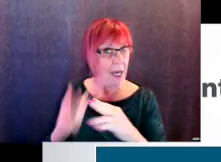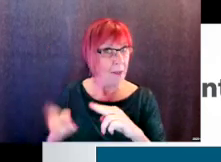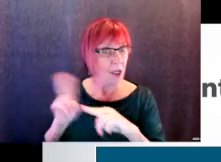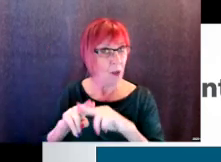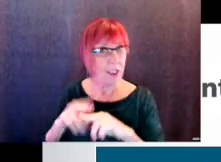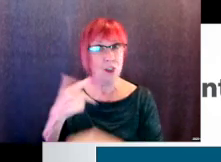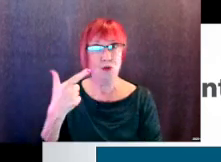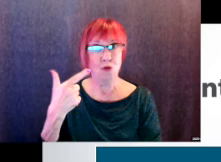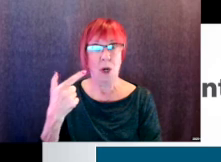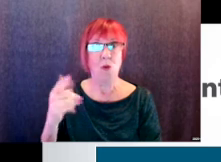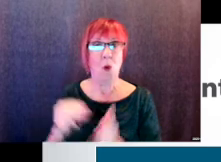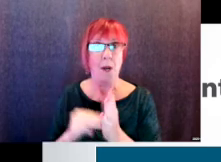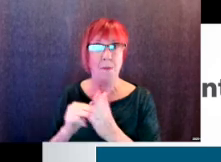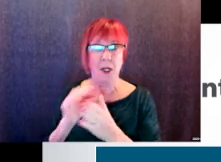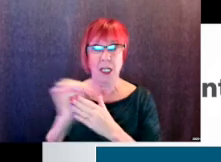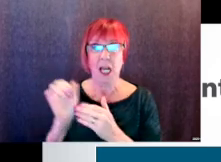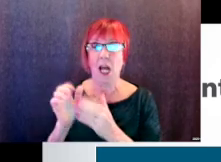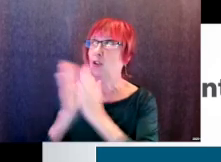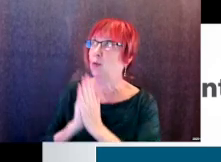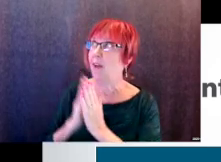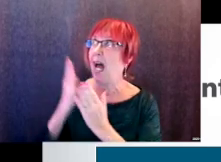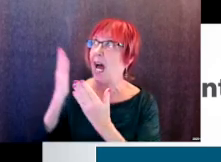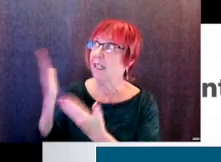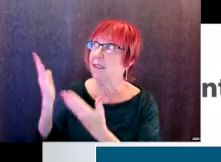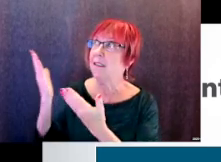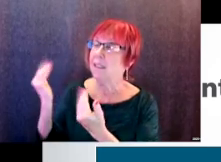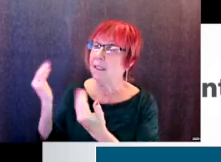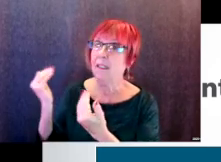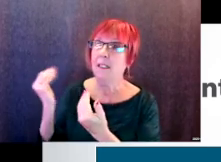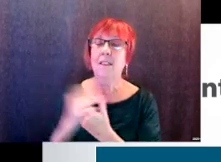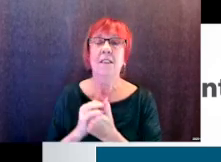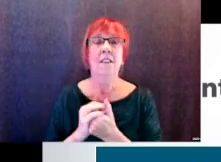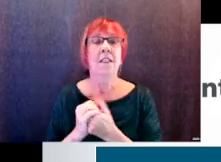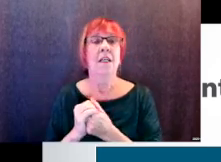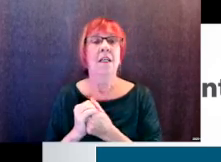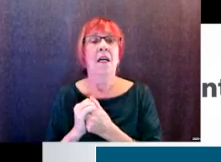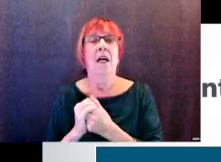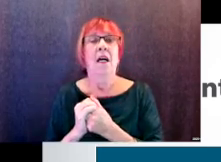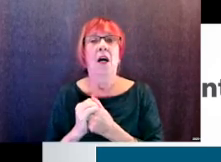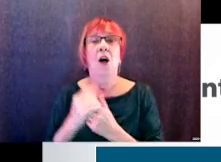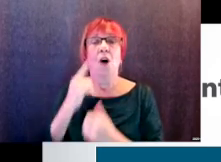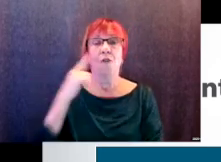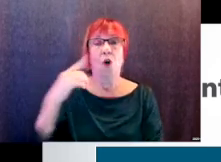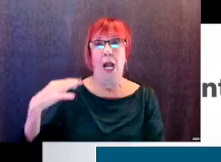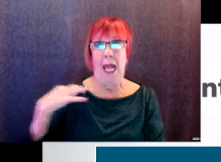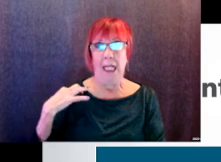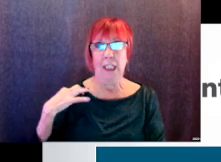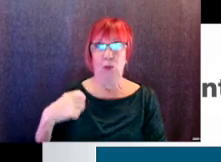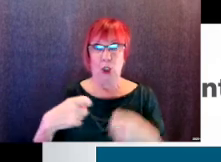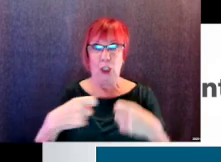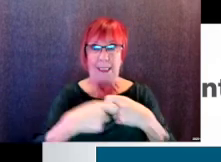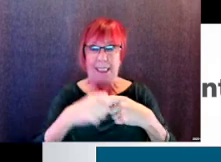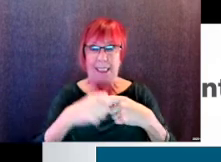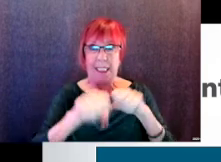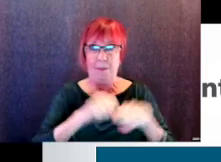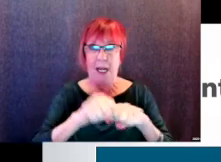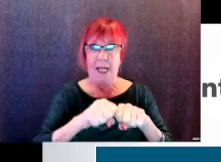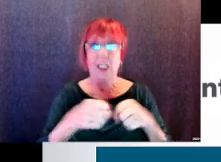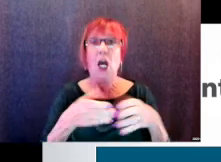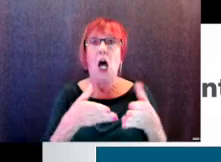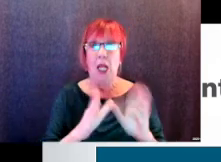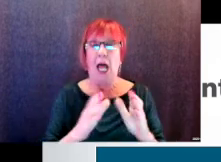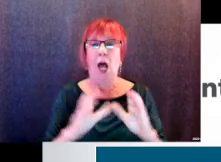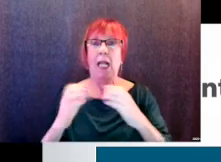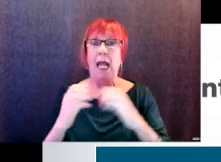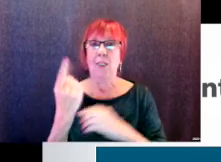All right, and here's that incentive structure. So for applicants with a base income of